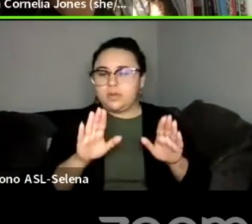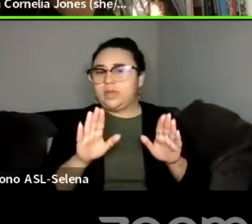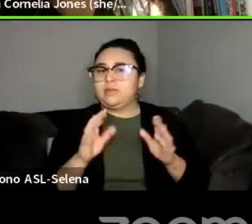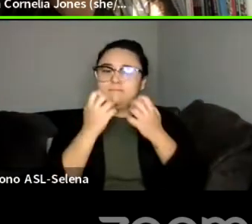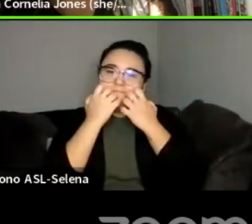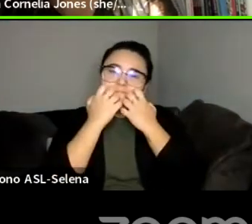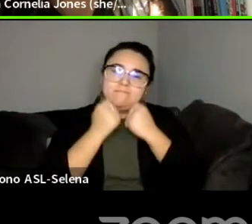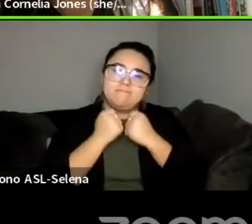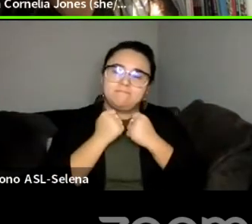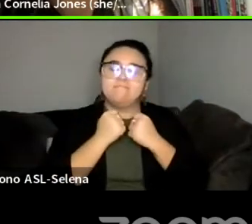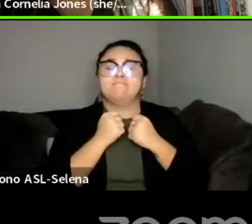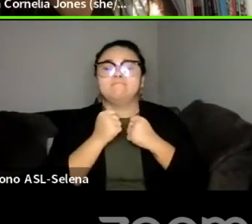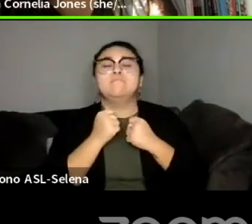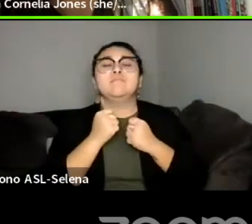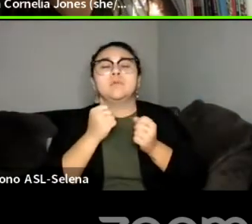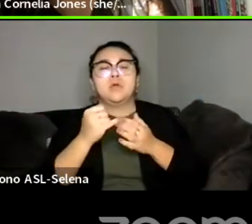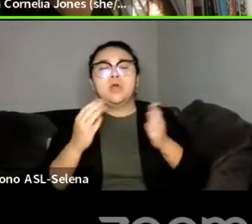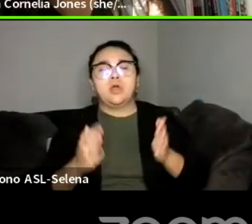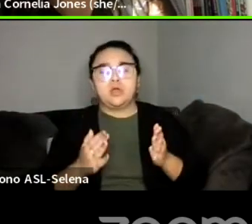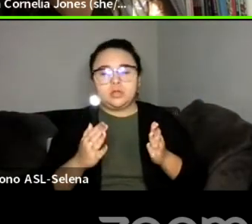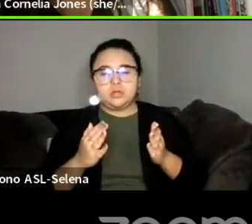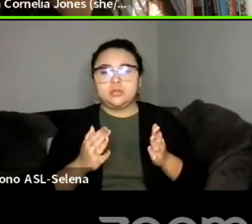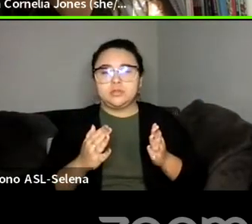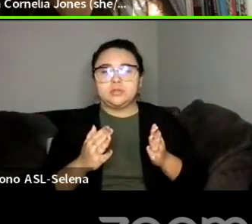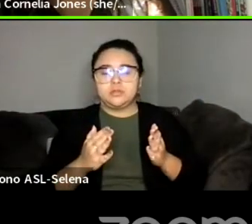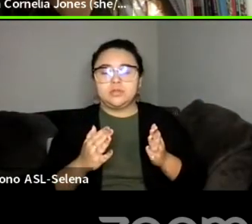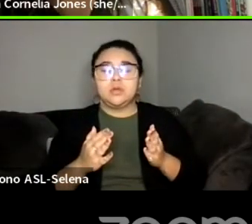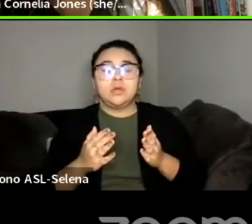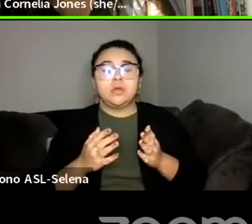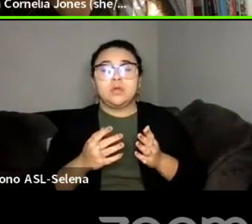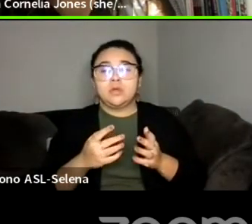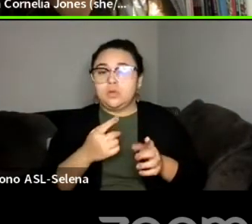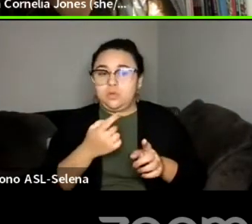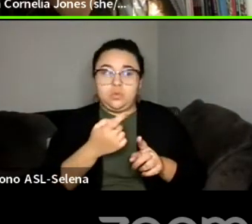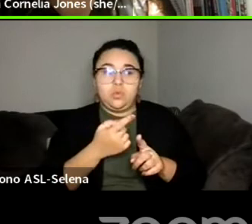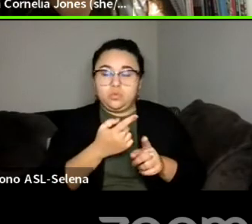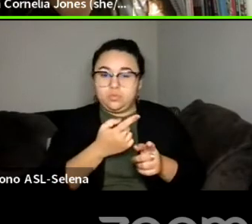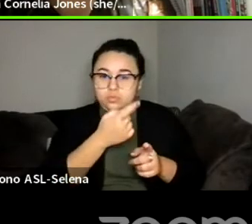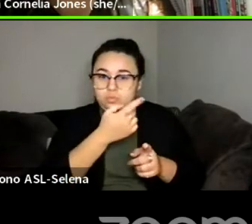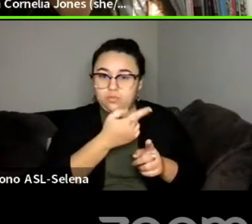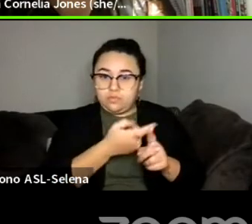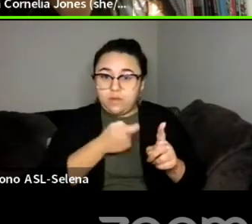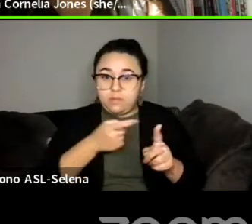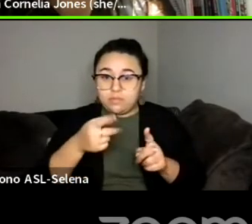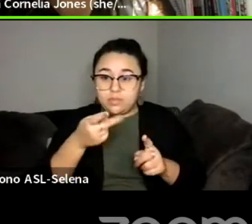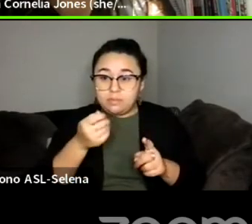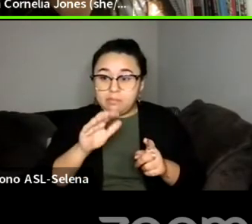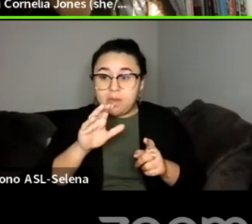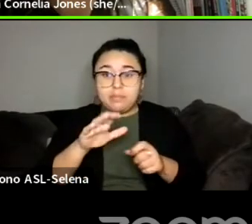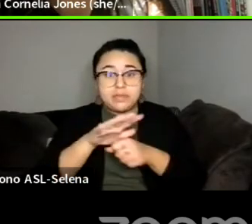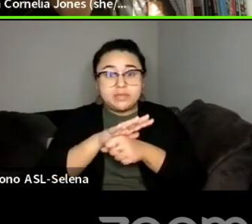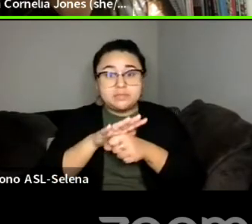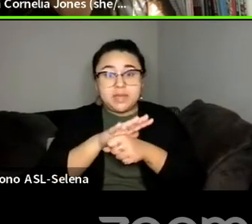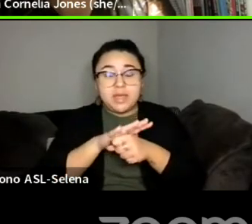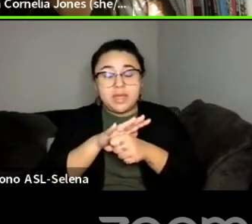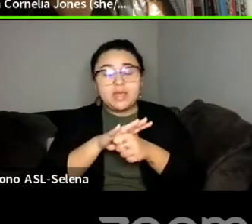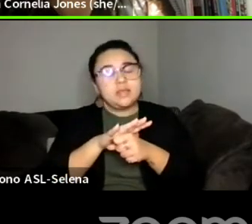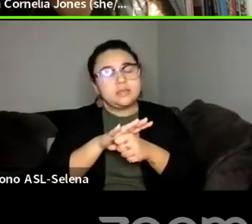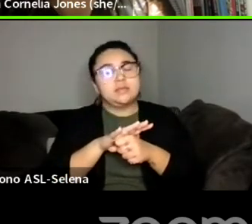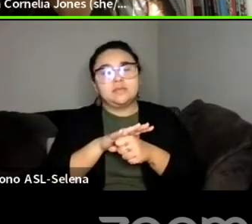artists. Their work has come out of the public, and I hope that I am part of that, you know,